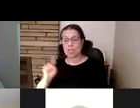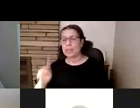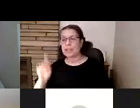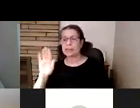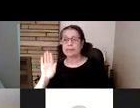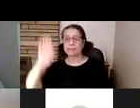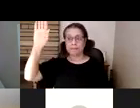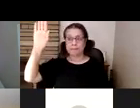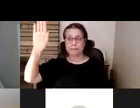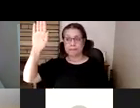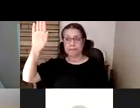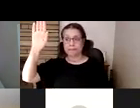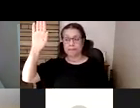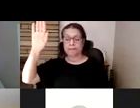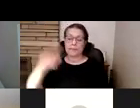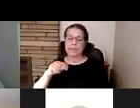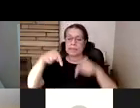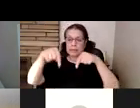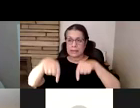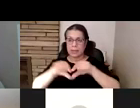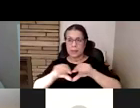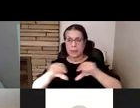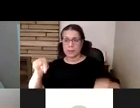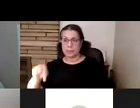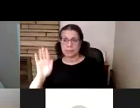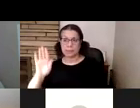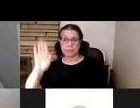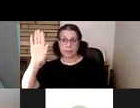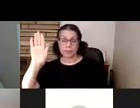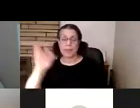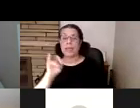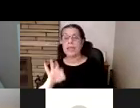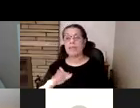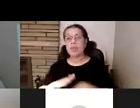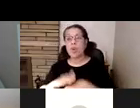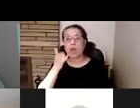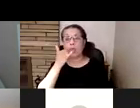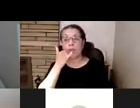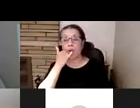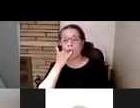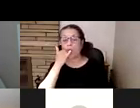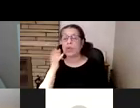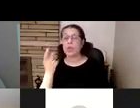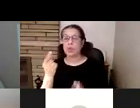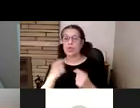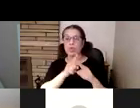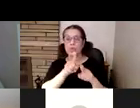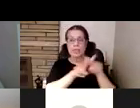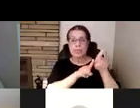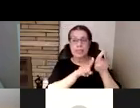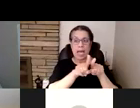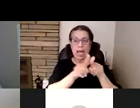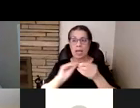raise hand button at the bottom center of your screen. For those who are joining us by phone, you're going to dial